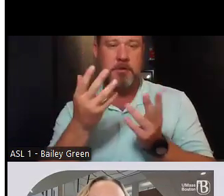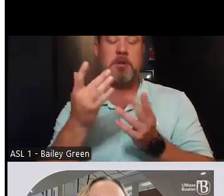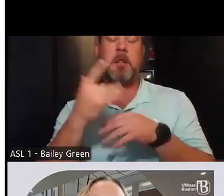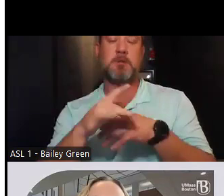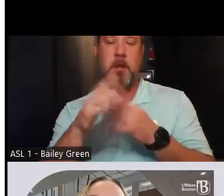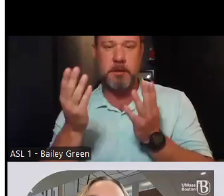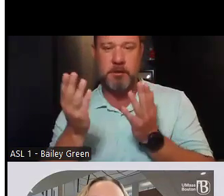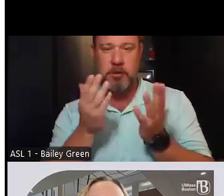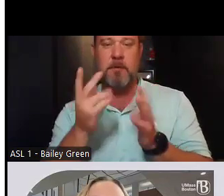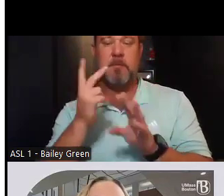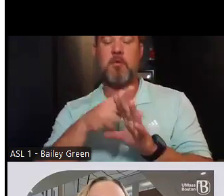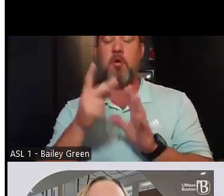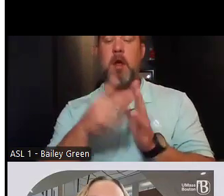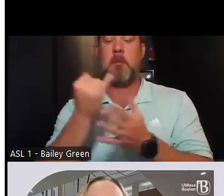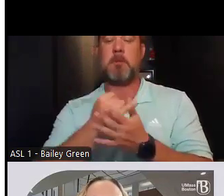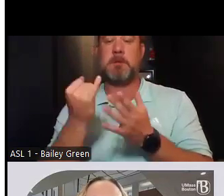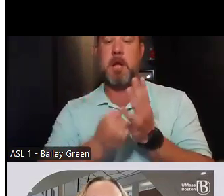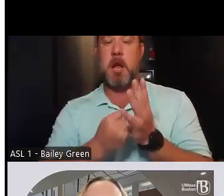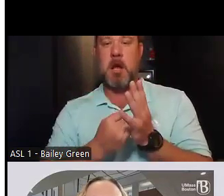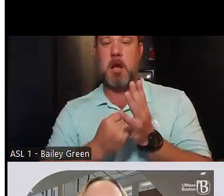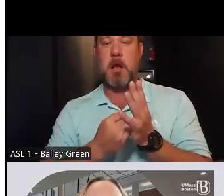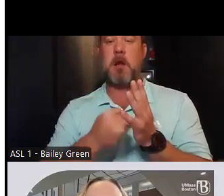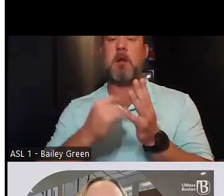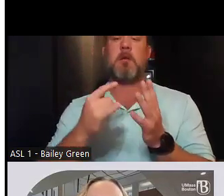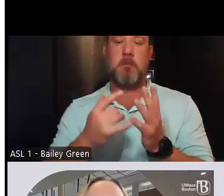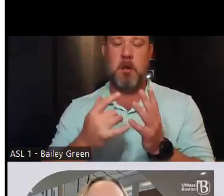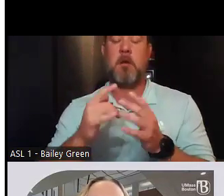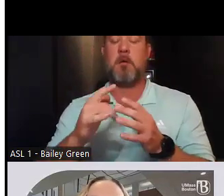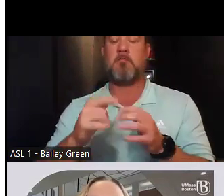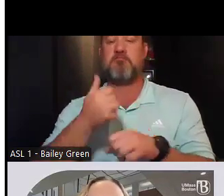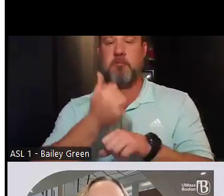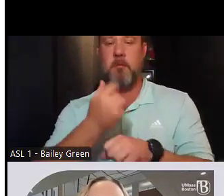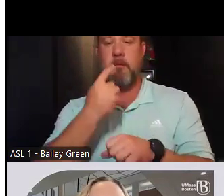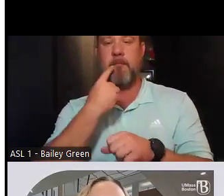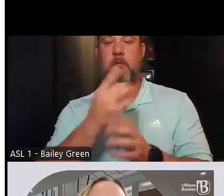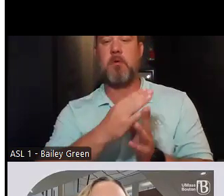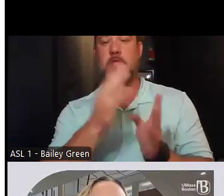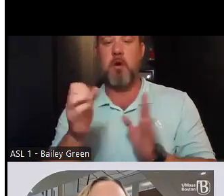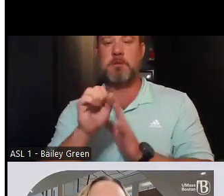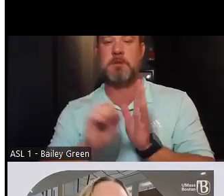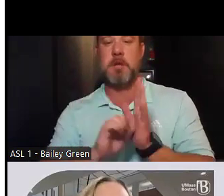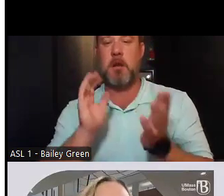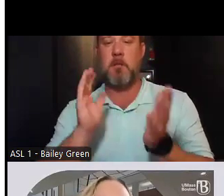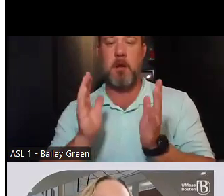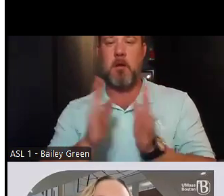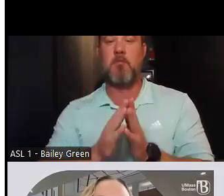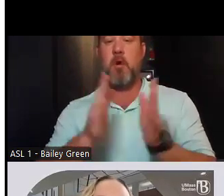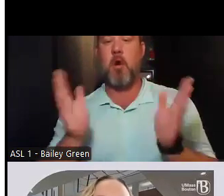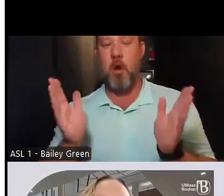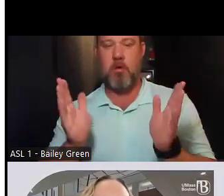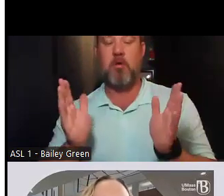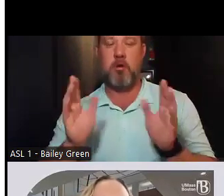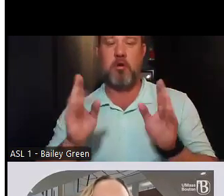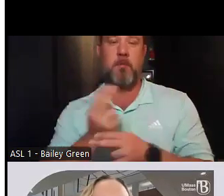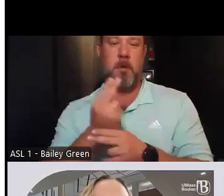services, and program design, and then we organized the findings to allow for cross-state comparisons and broader applicability.